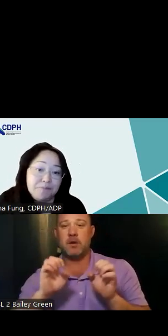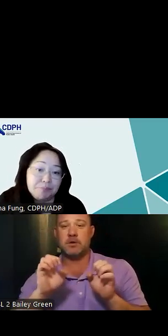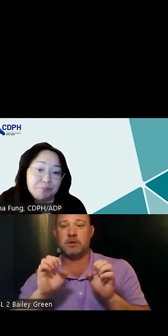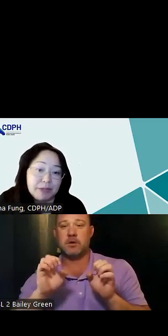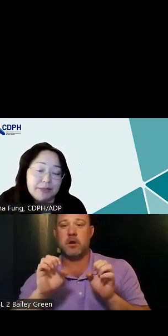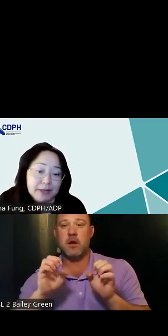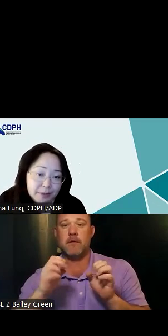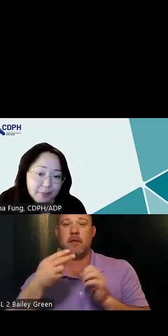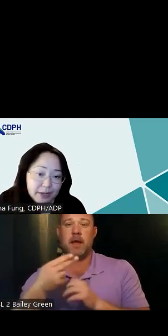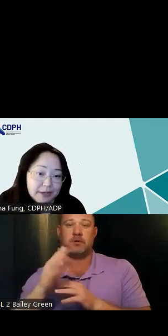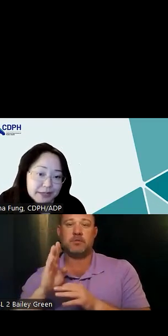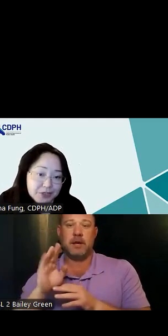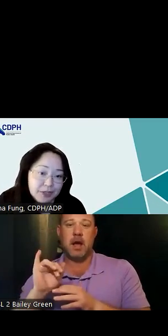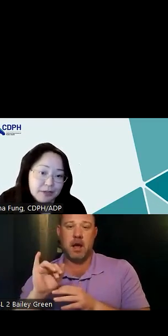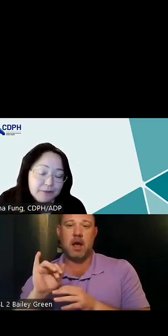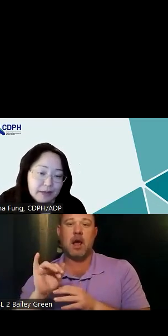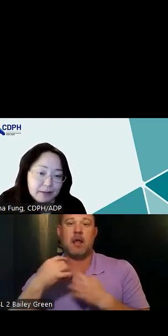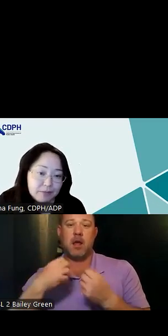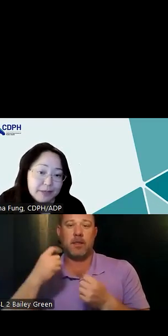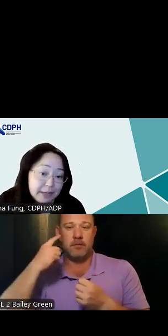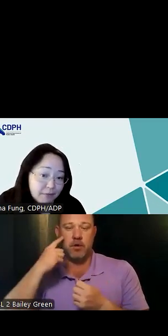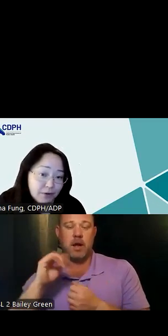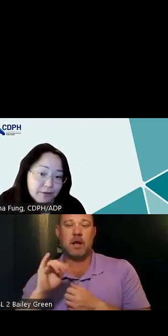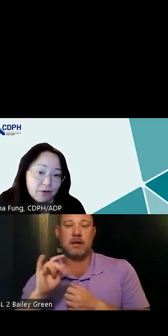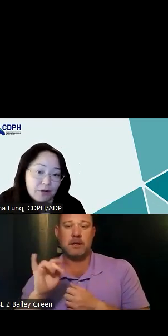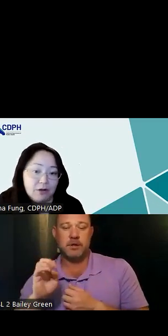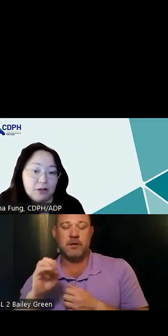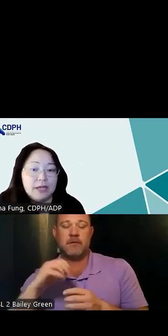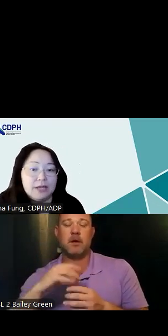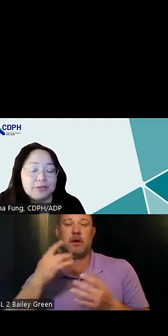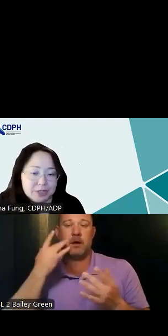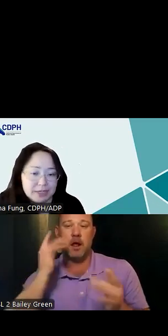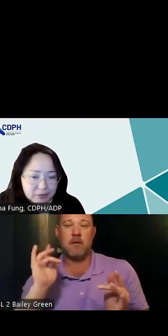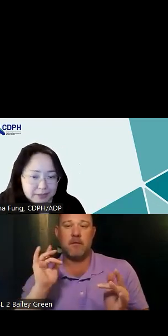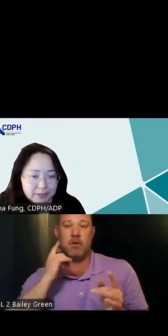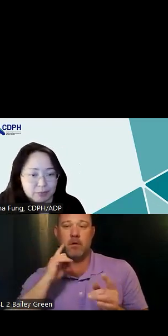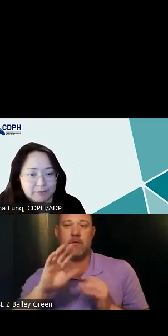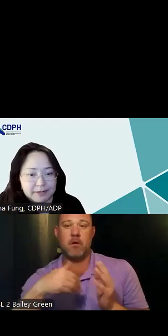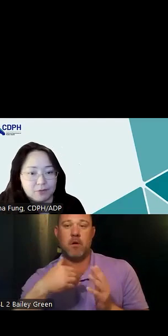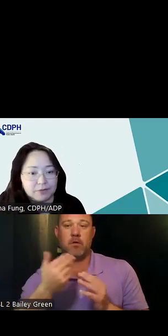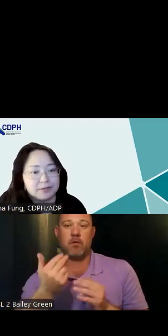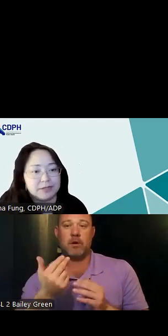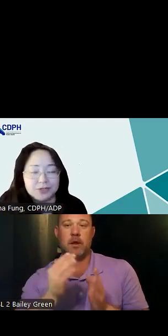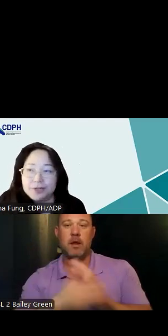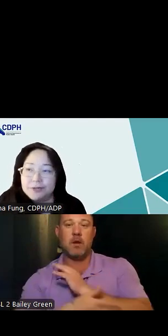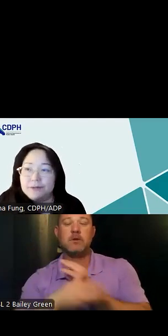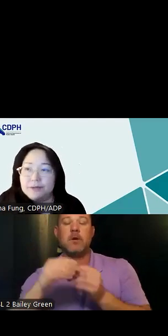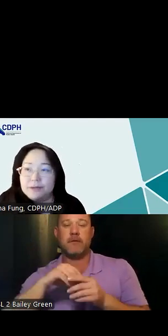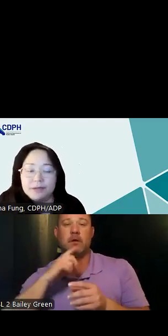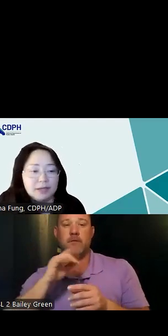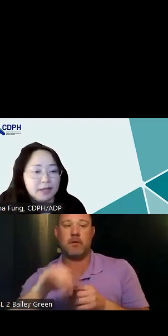the Healthy Brain Initiative within California for all 13 counties who were funded for this